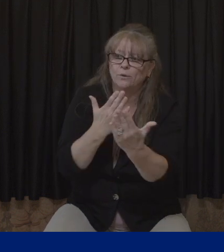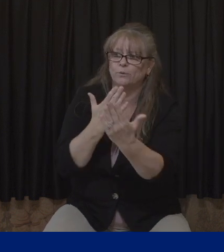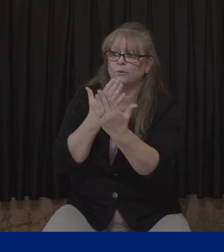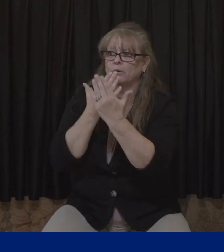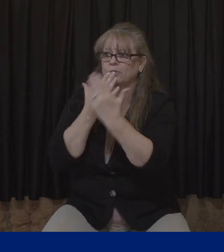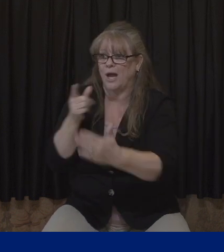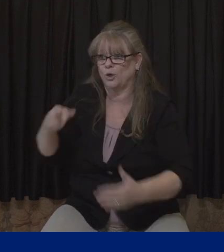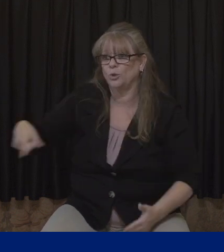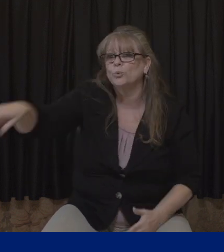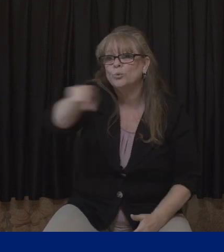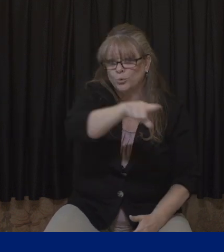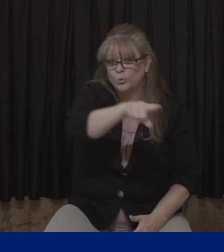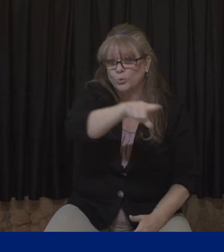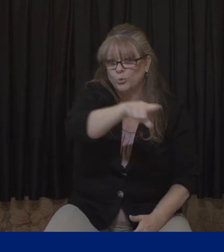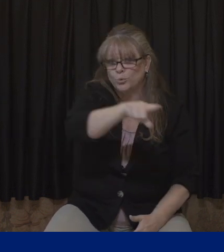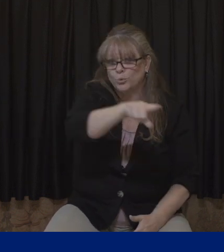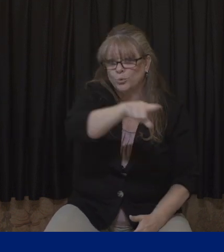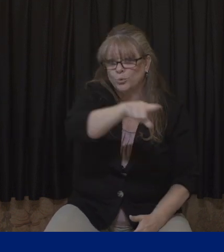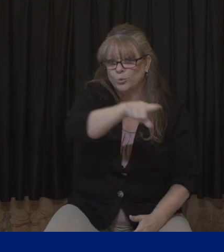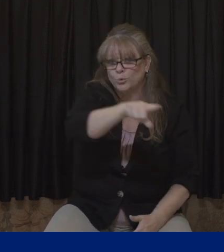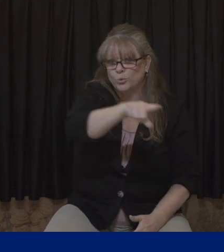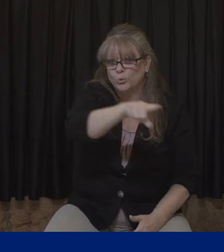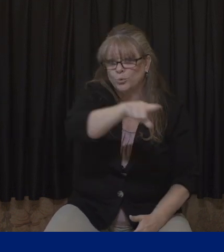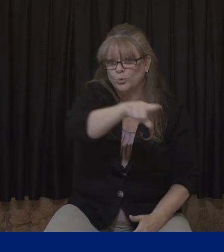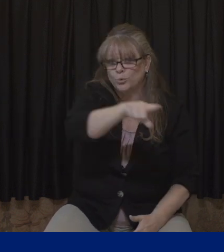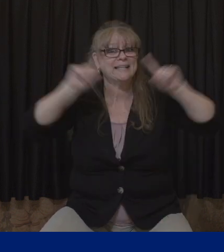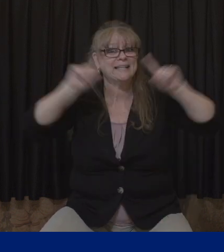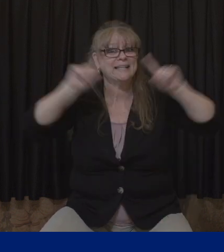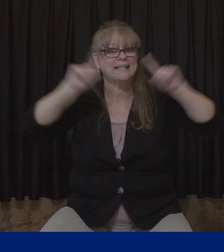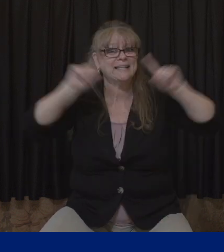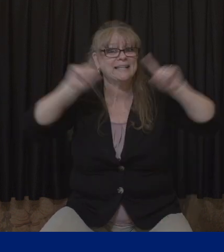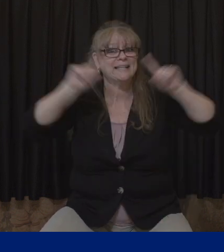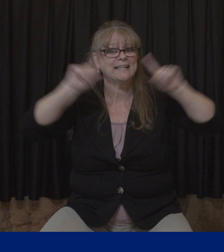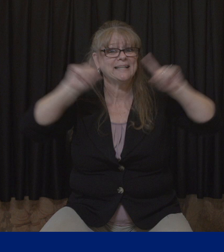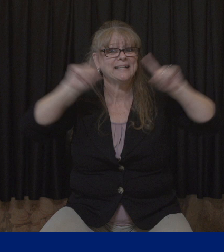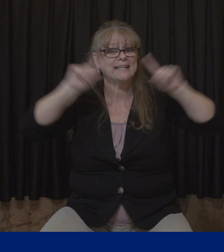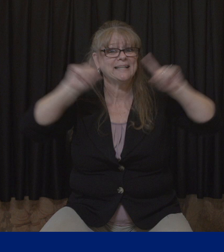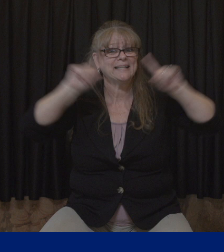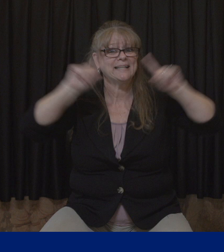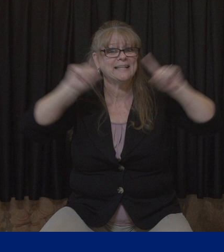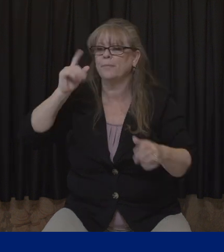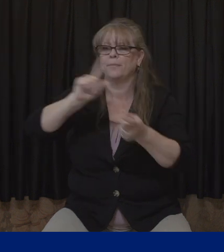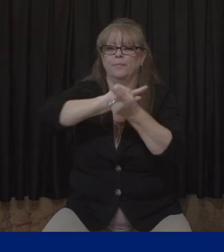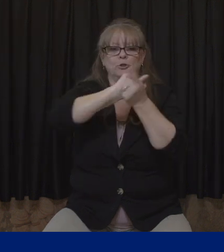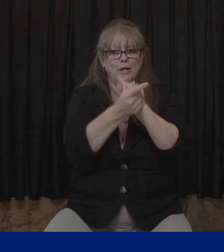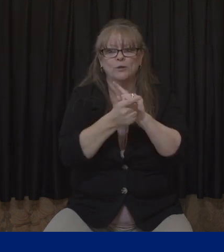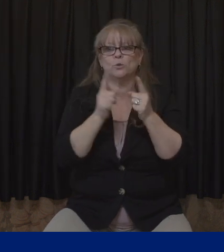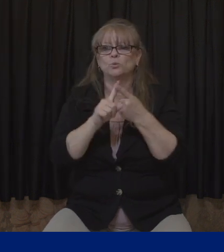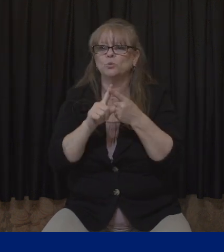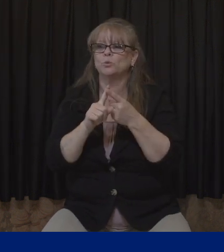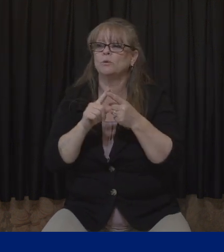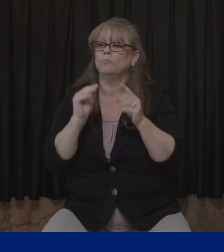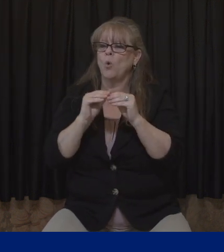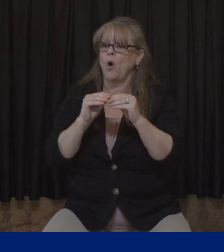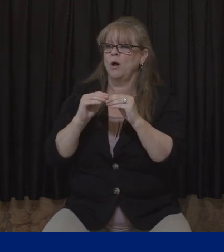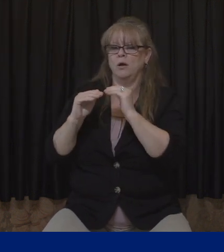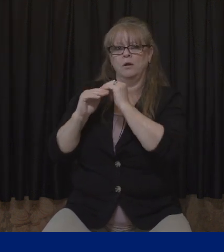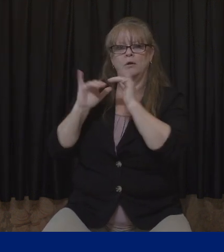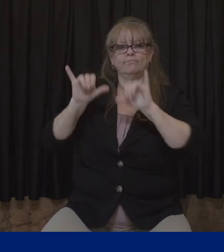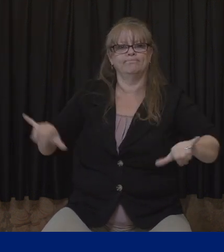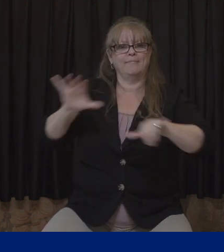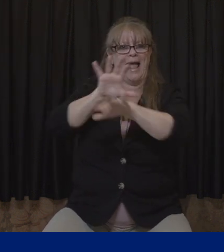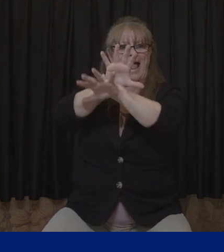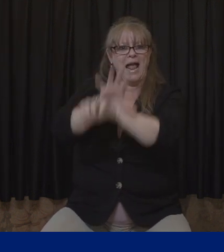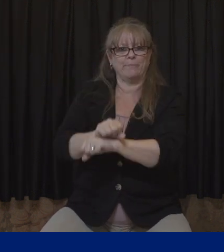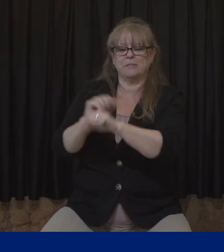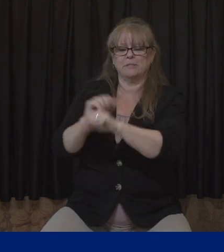only reason that we are where we are today, with the ability to enter a more sustainable phase where it's not going to be life as normal. We're in